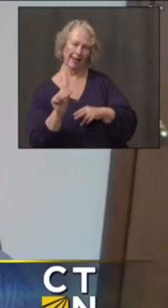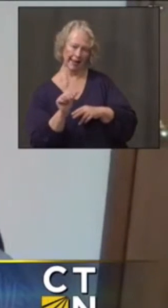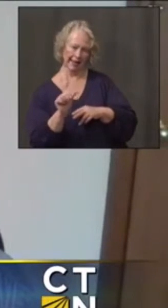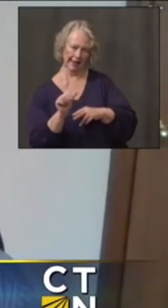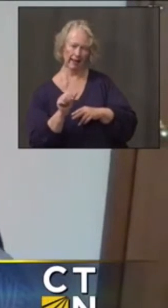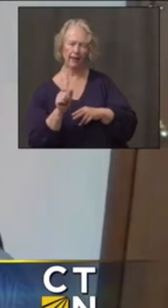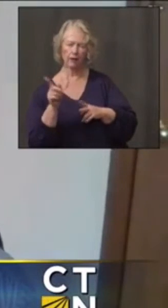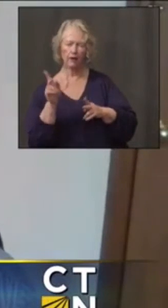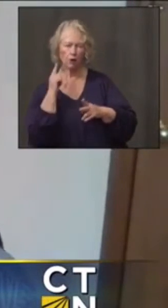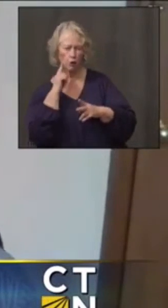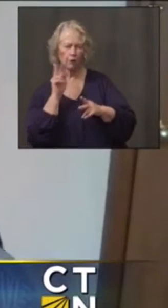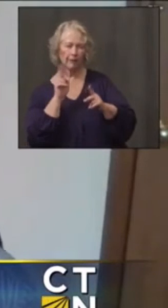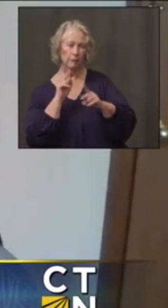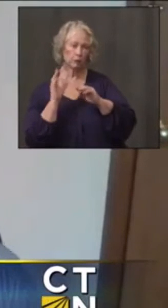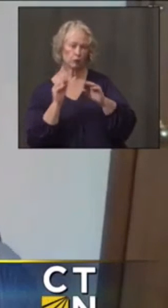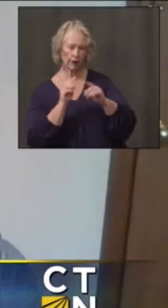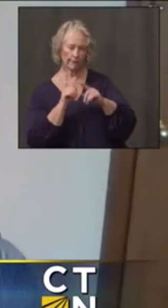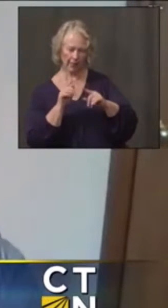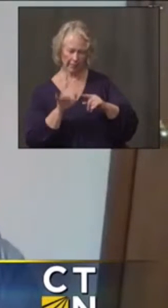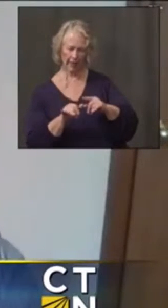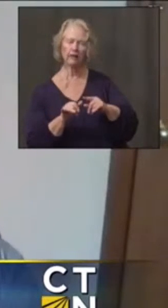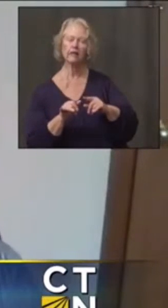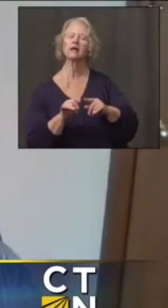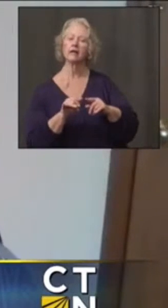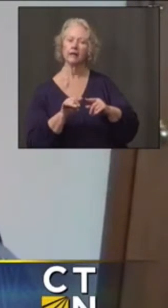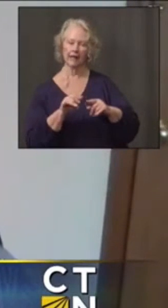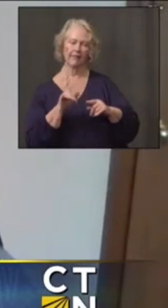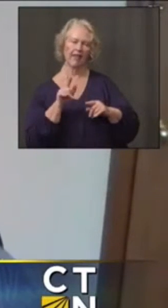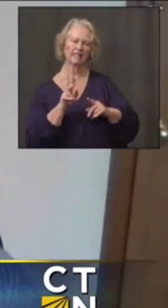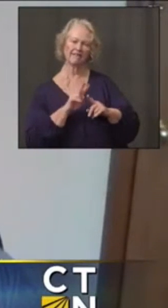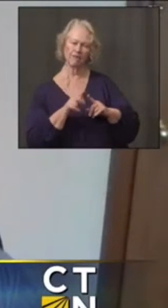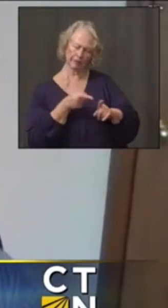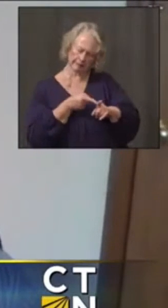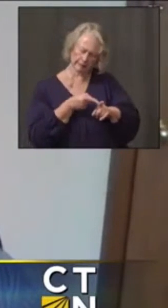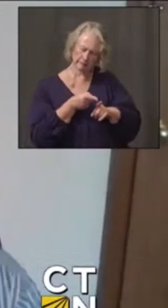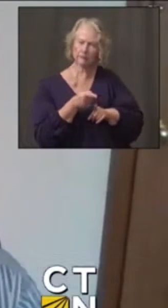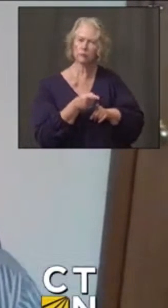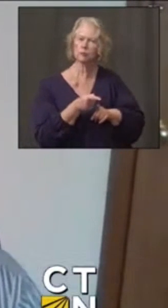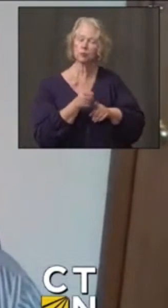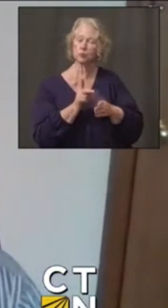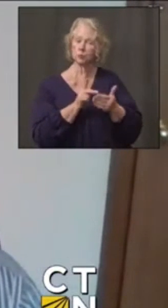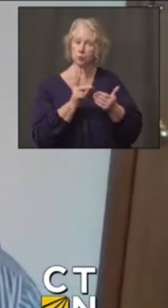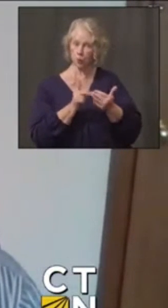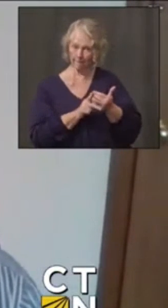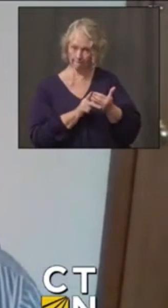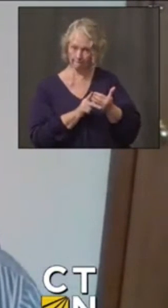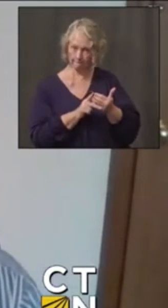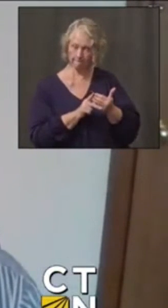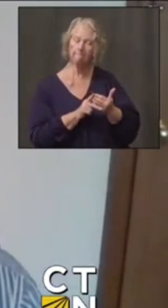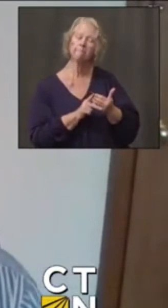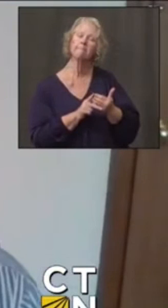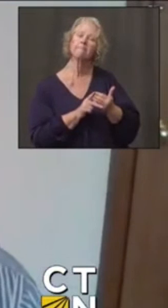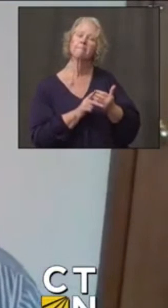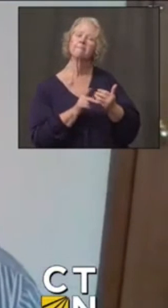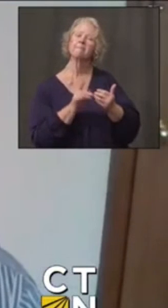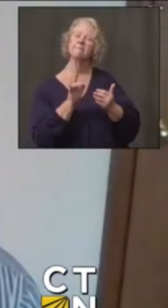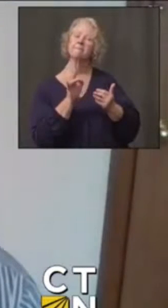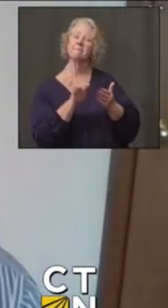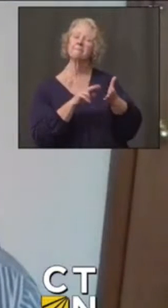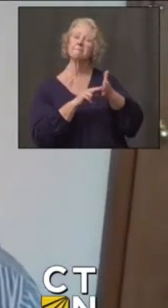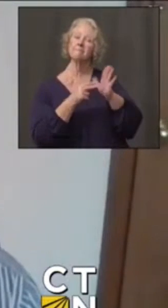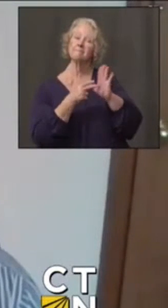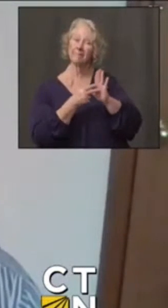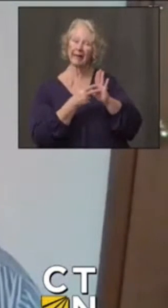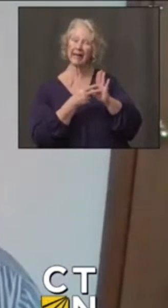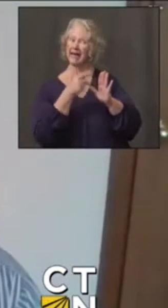people speak. And that's really a very specialized program in which a limited approval